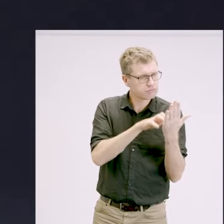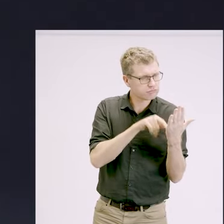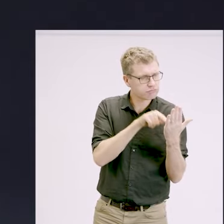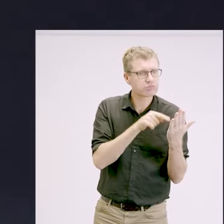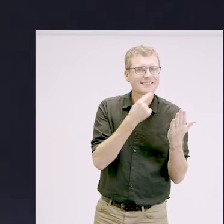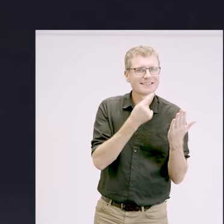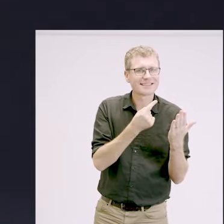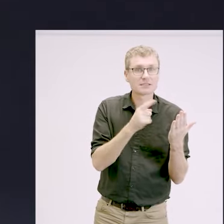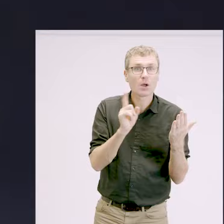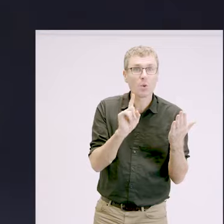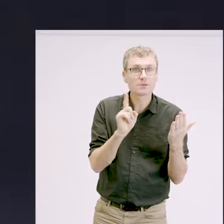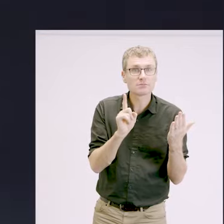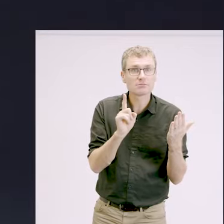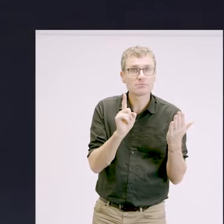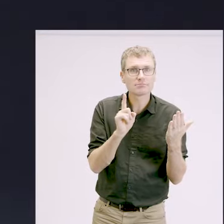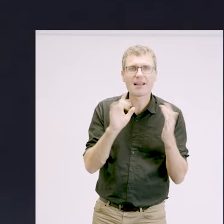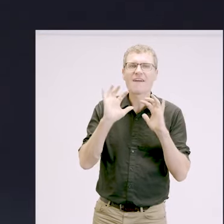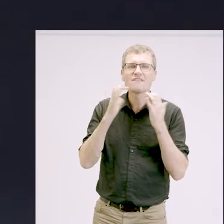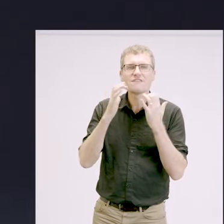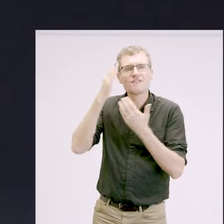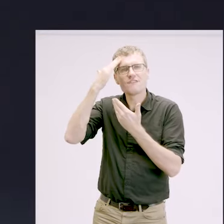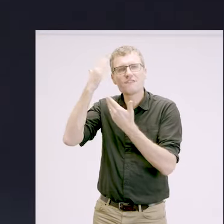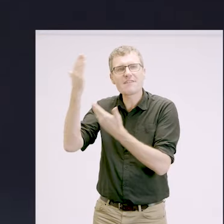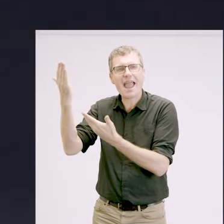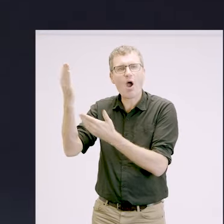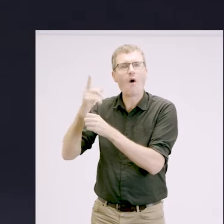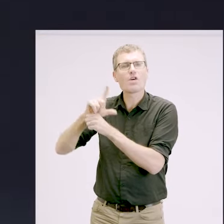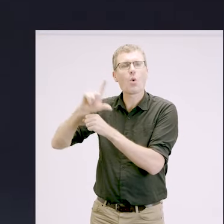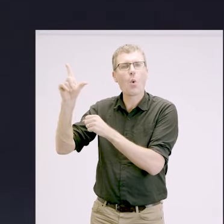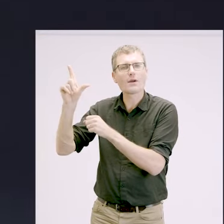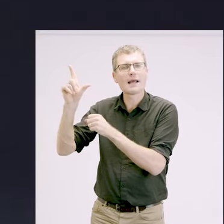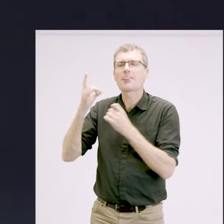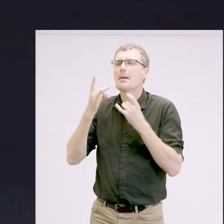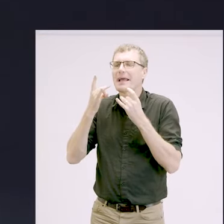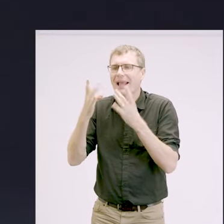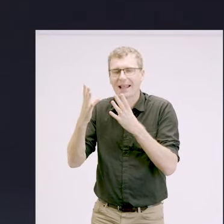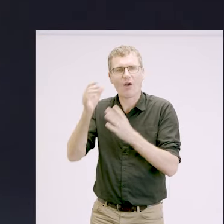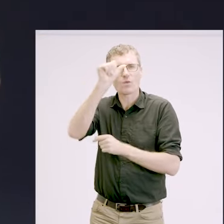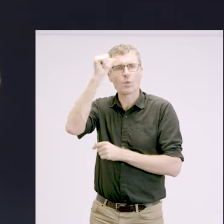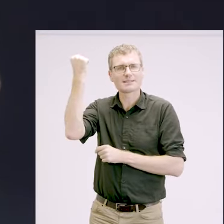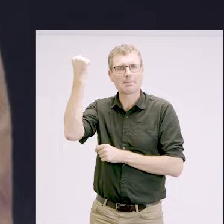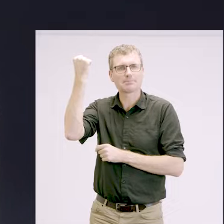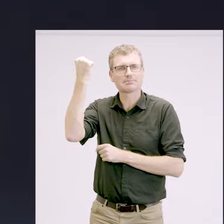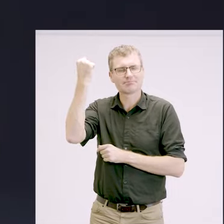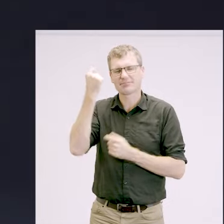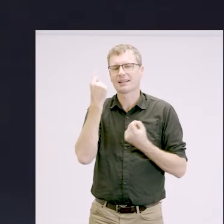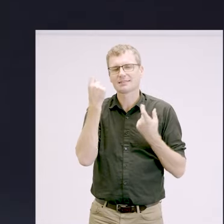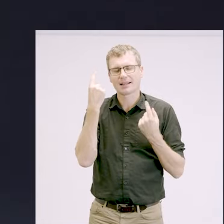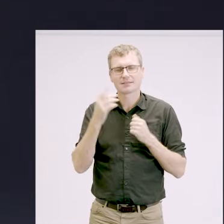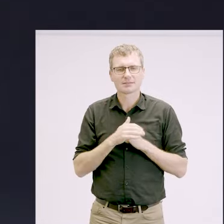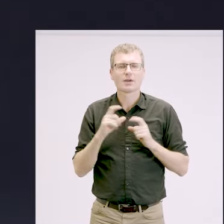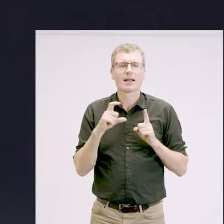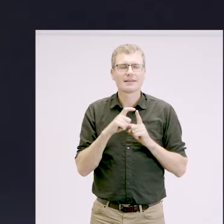Hebrew scripture continually teaches that the fear of the Lord is the beginning of wisdom. Notice what he has at the end, wisdom